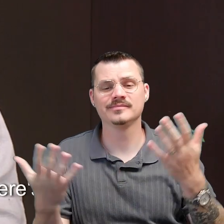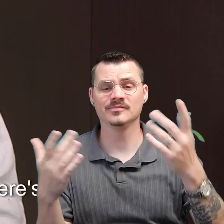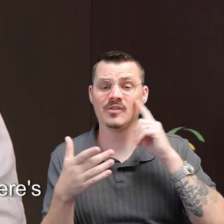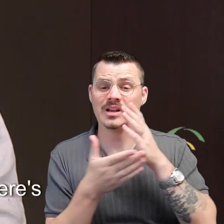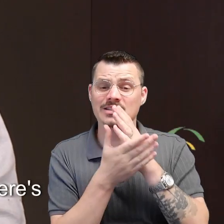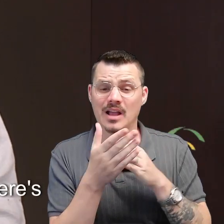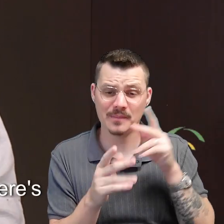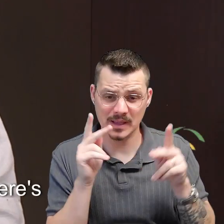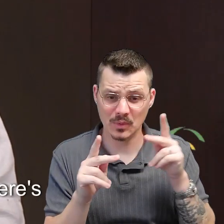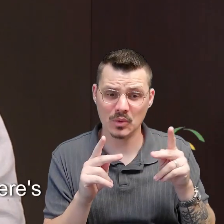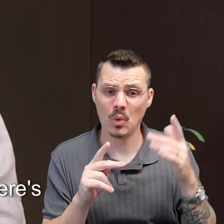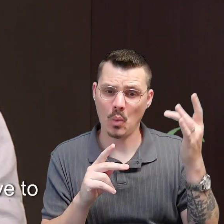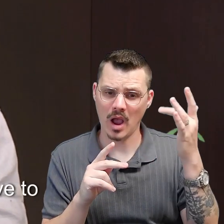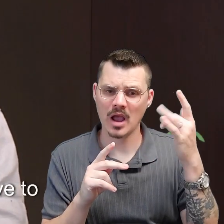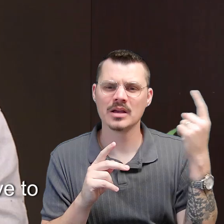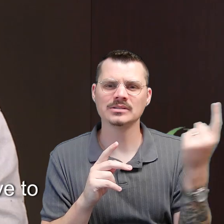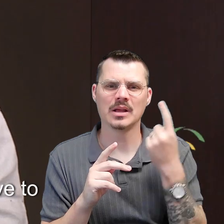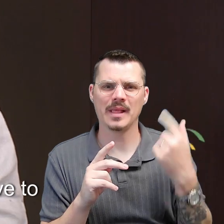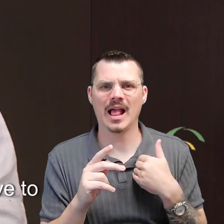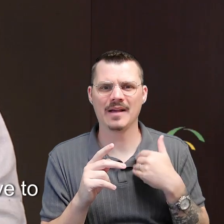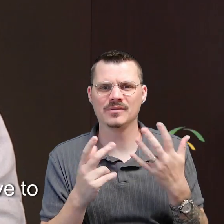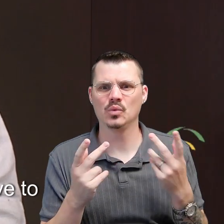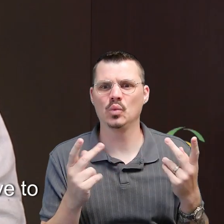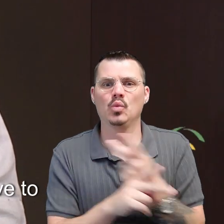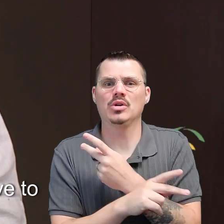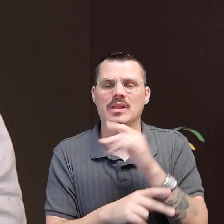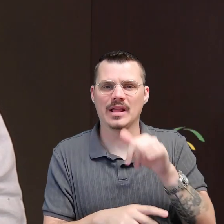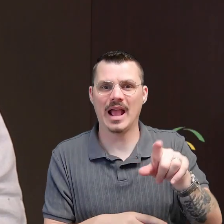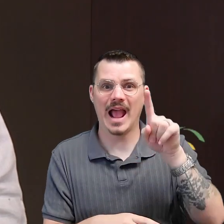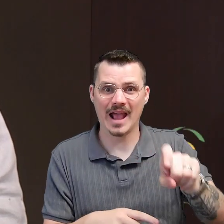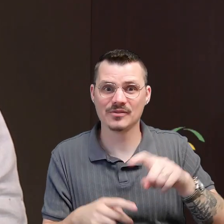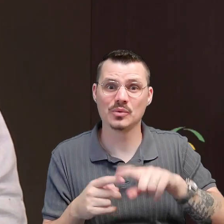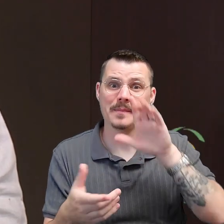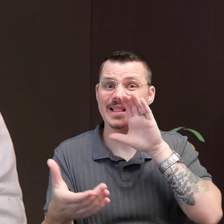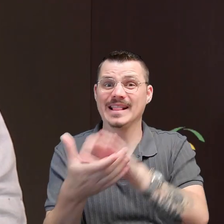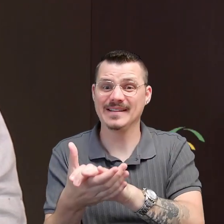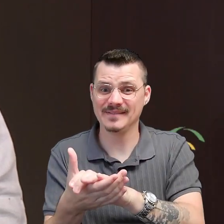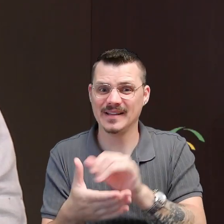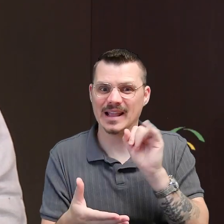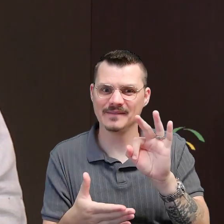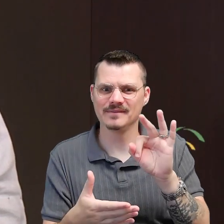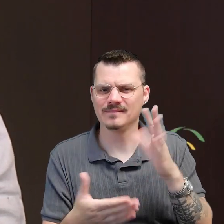Well, for some people, it's because there's something even worse that they'd have to believe if they did.